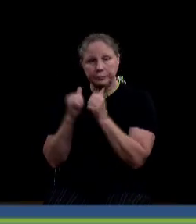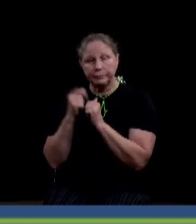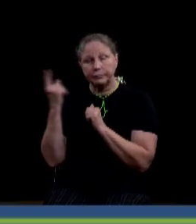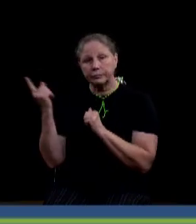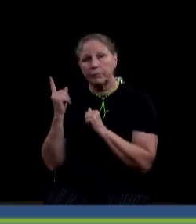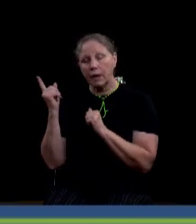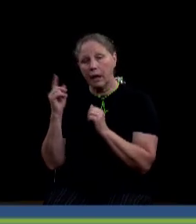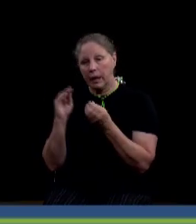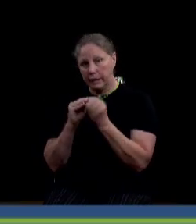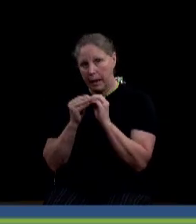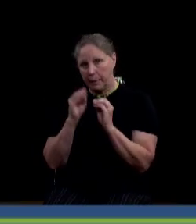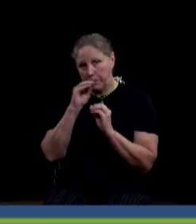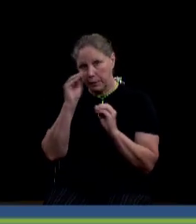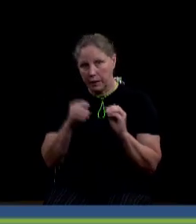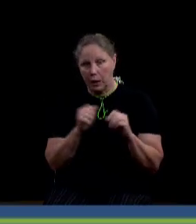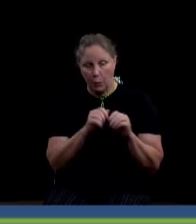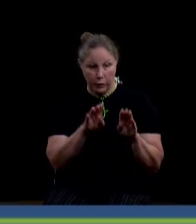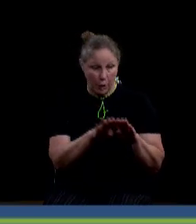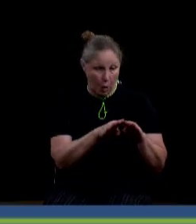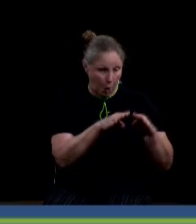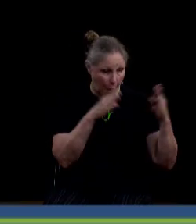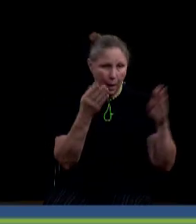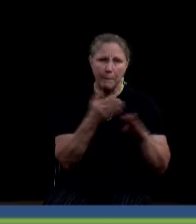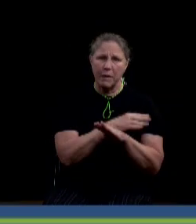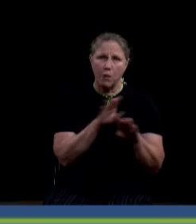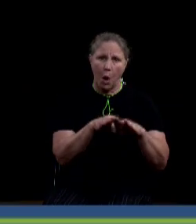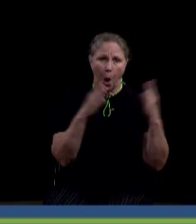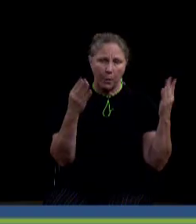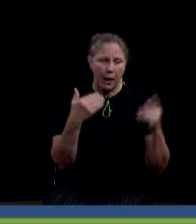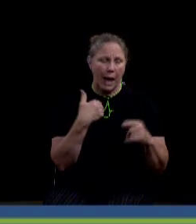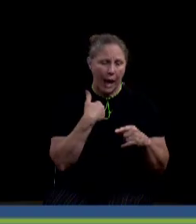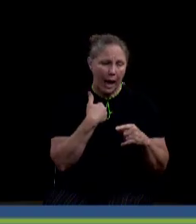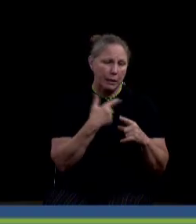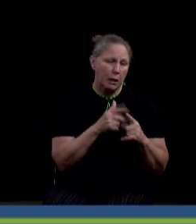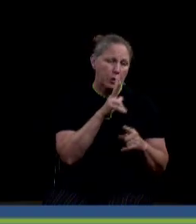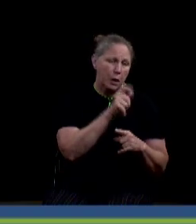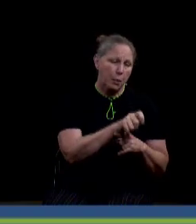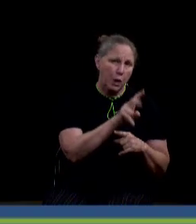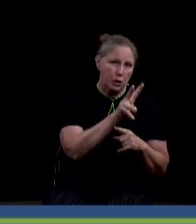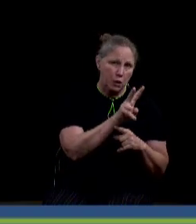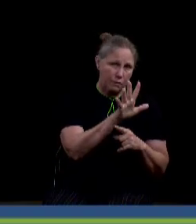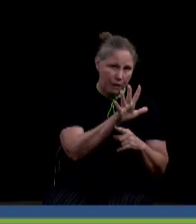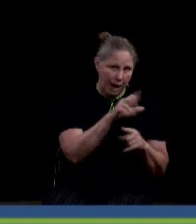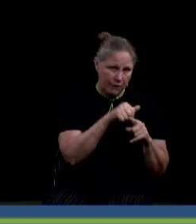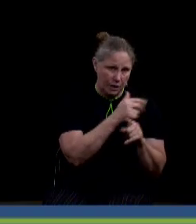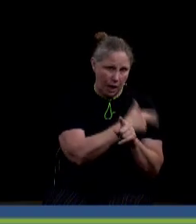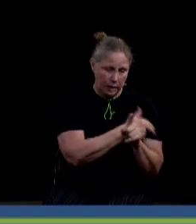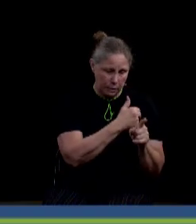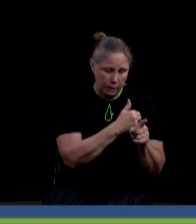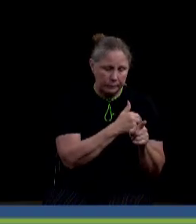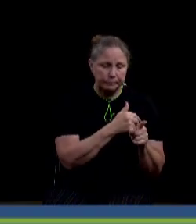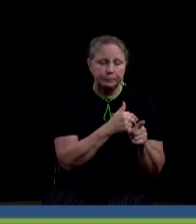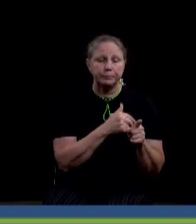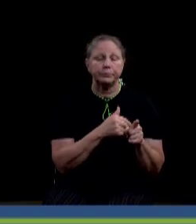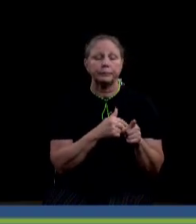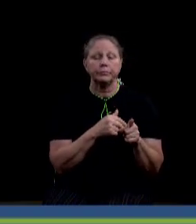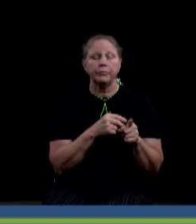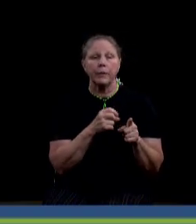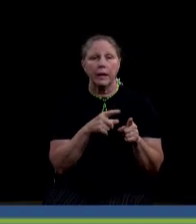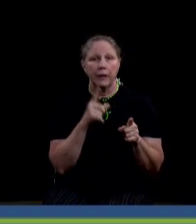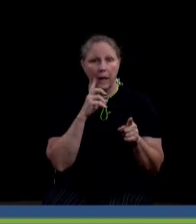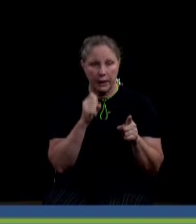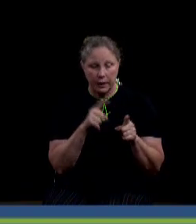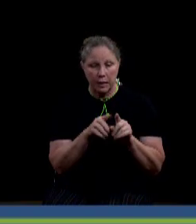reopening, we had approximately 3.25 hospitalization rate. You can see the kind of flattening of the curve over time. In